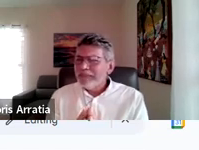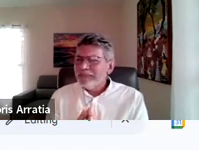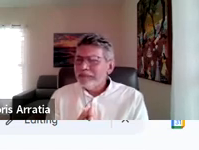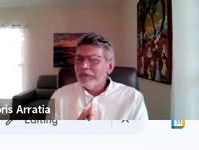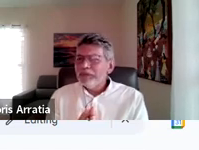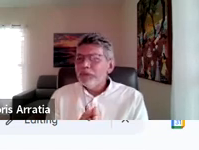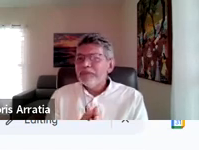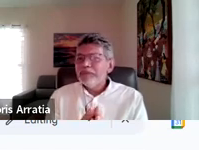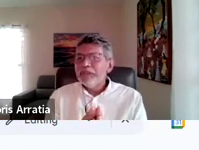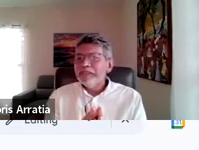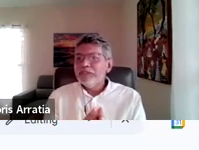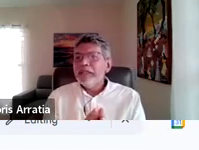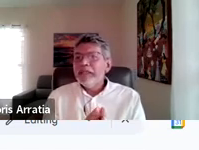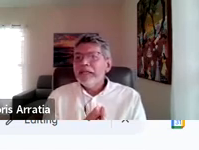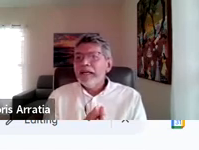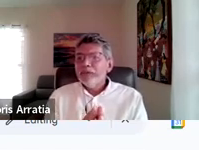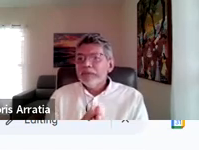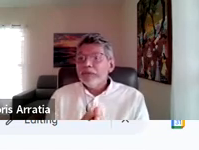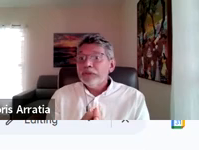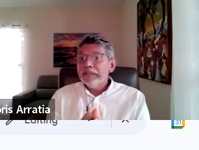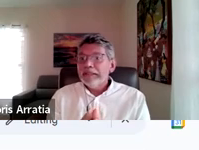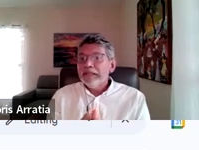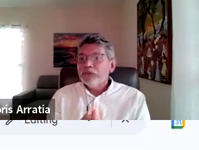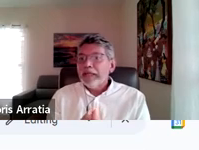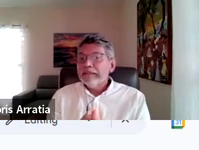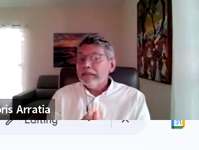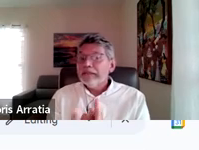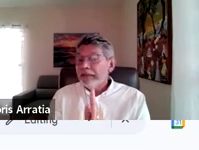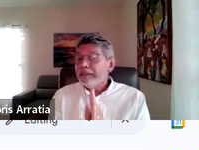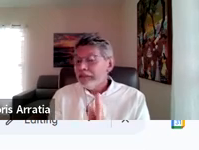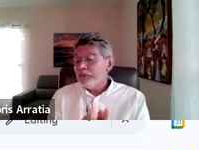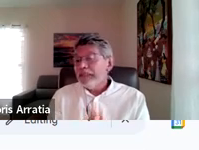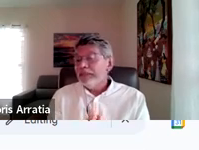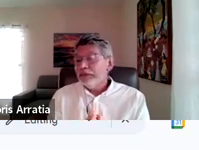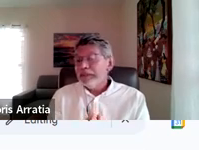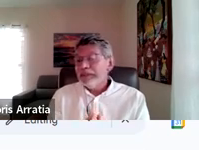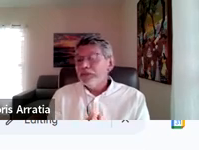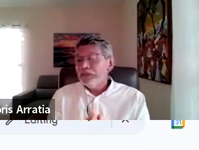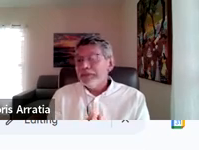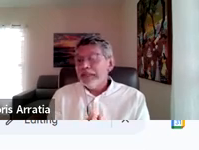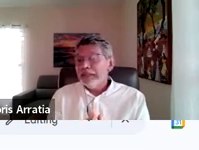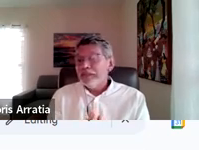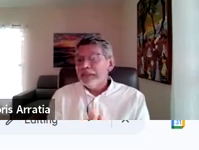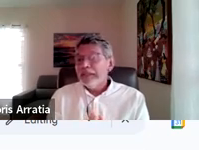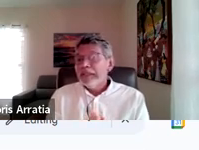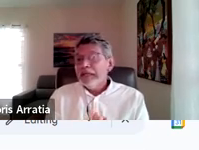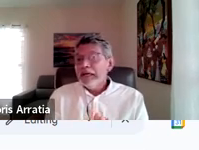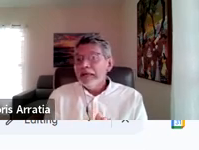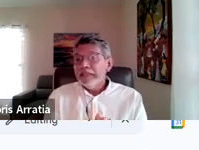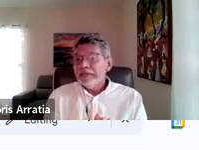either Oasis, maybe it was Oasis Plus, where they were looking at that. So that I think this would be a helpful area to GSA,